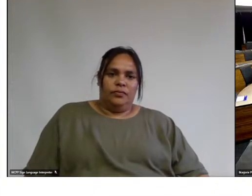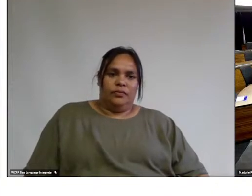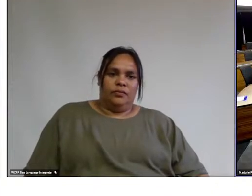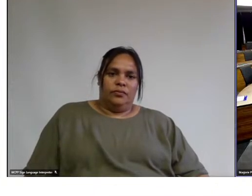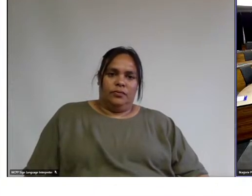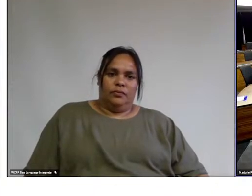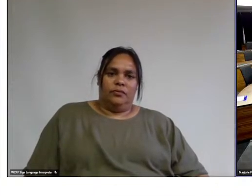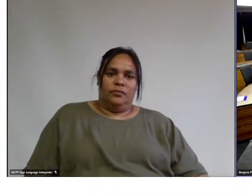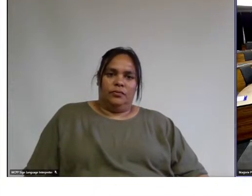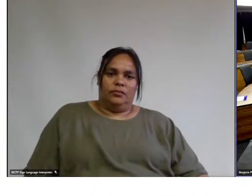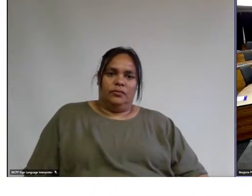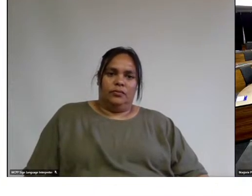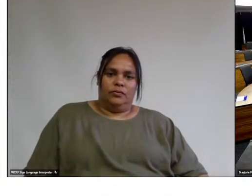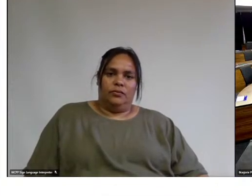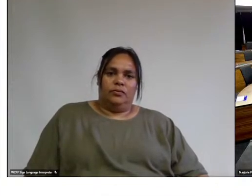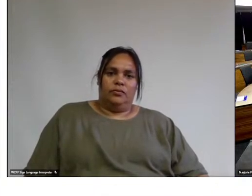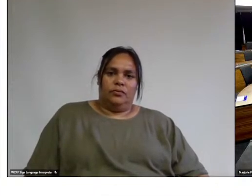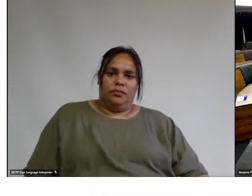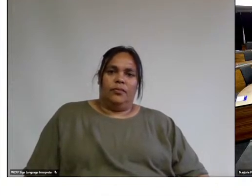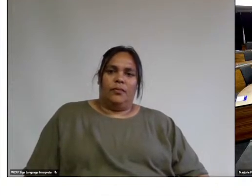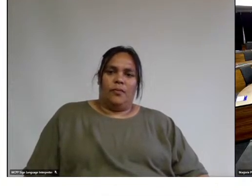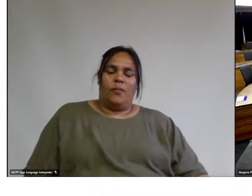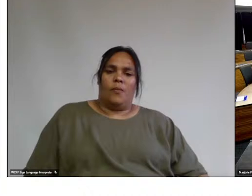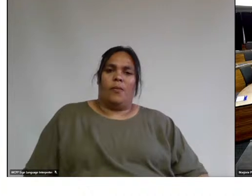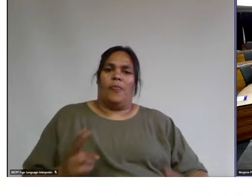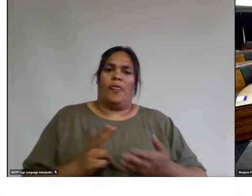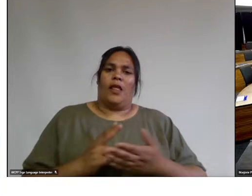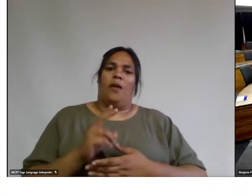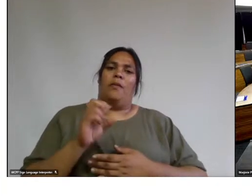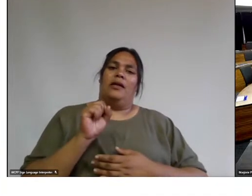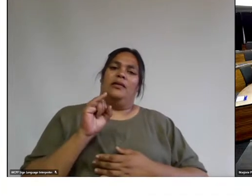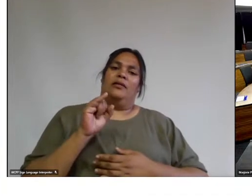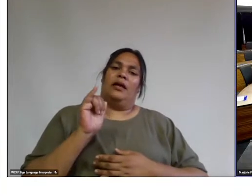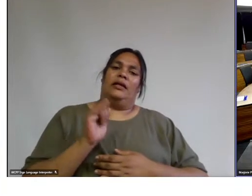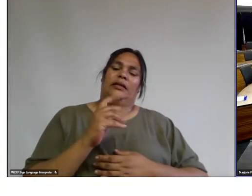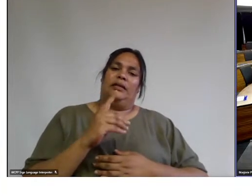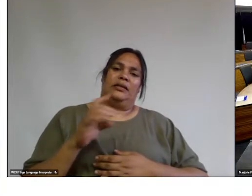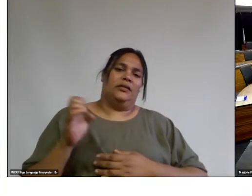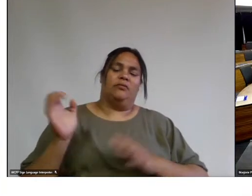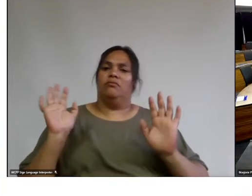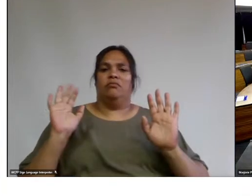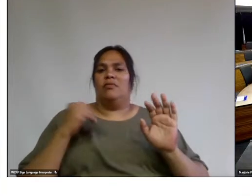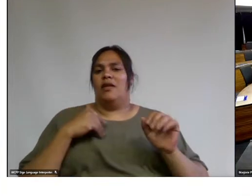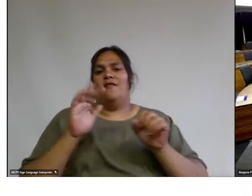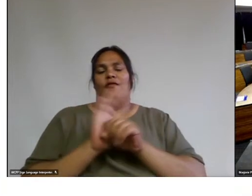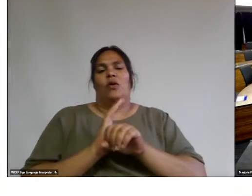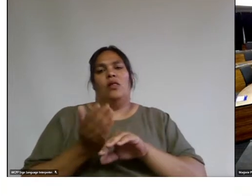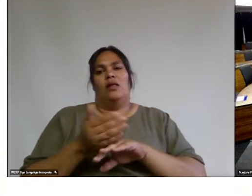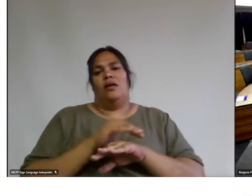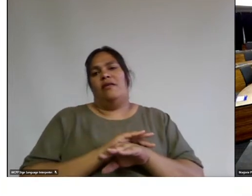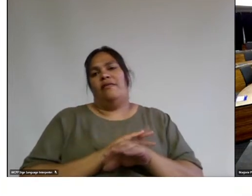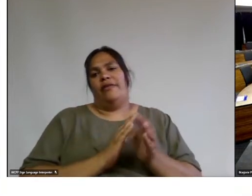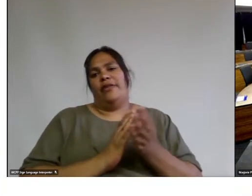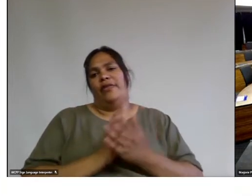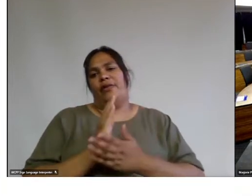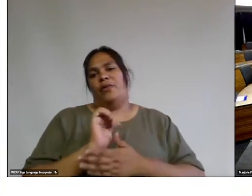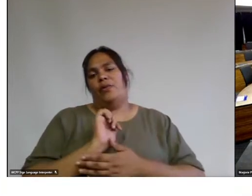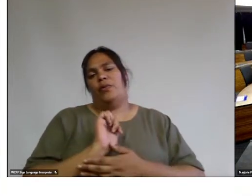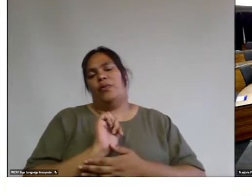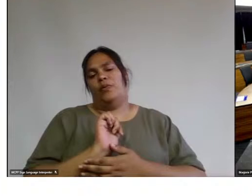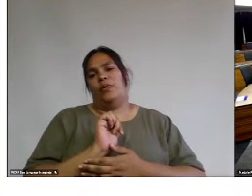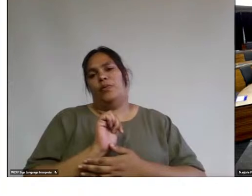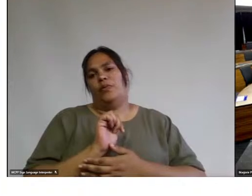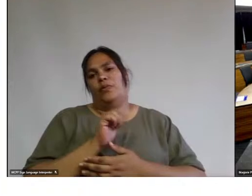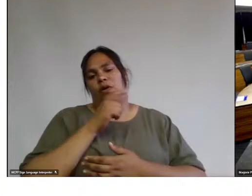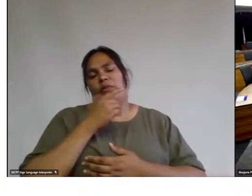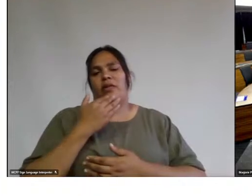Thank you very much, Honorable Ngondlo. Honorable Said. No, Chair, I'm fully covered by Honorable Nkondlo.